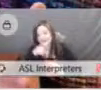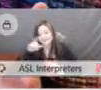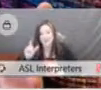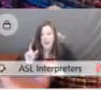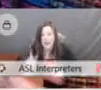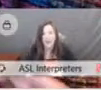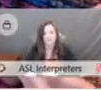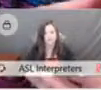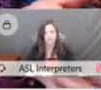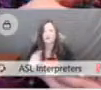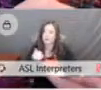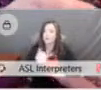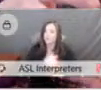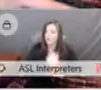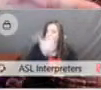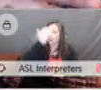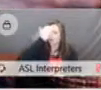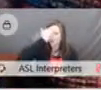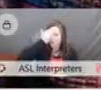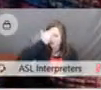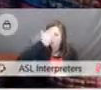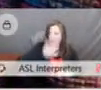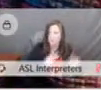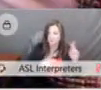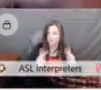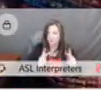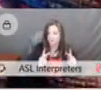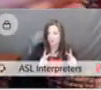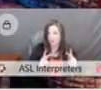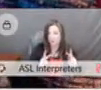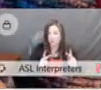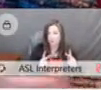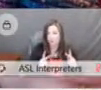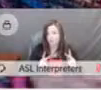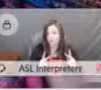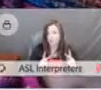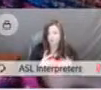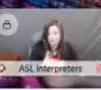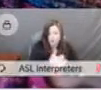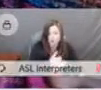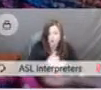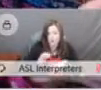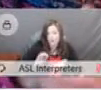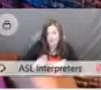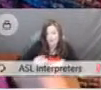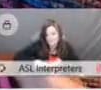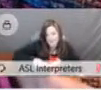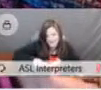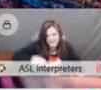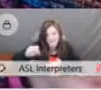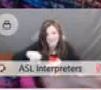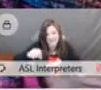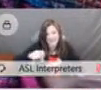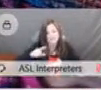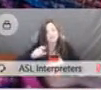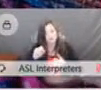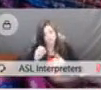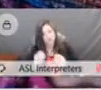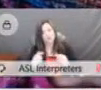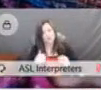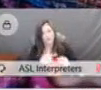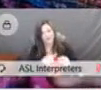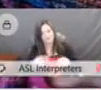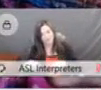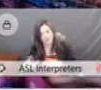that people who need to earn a living, of course, and so there are provisions for them